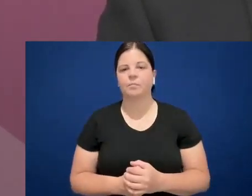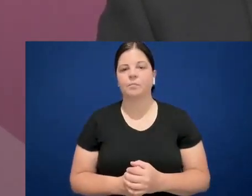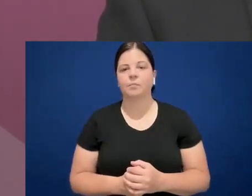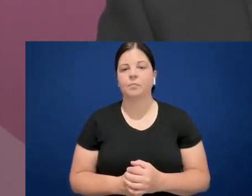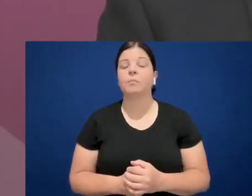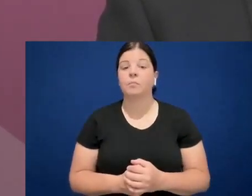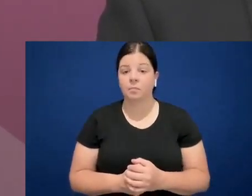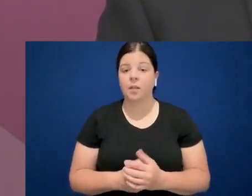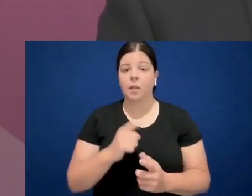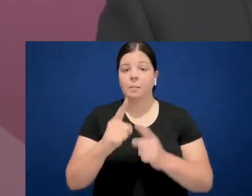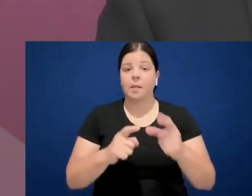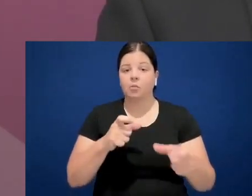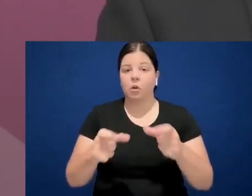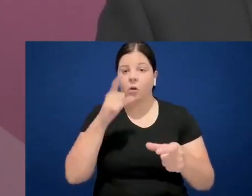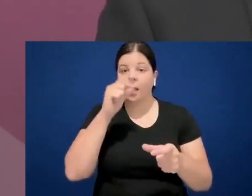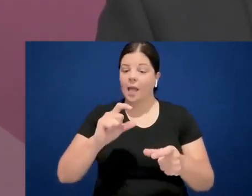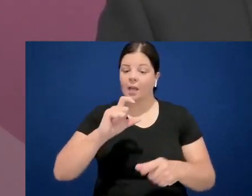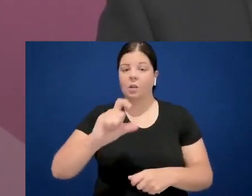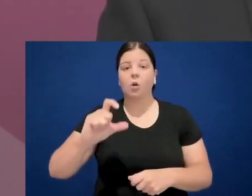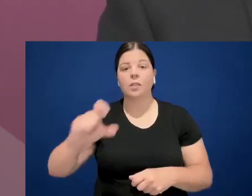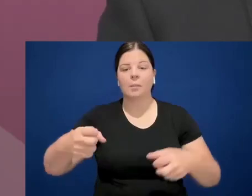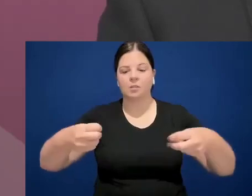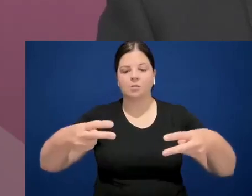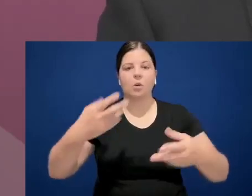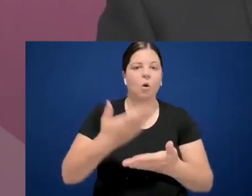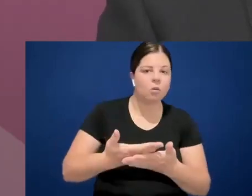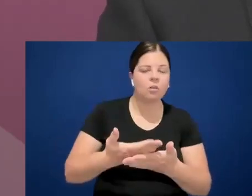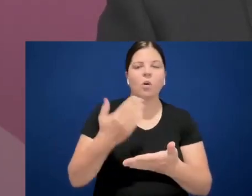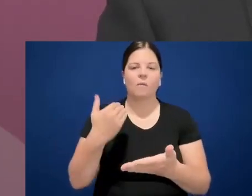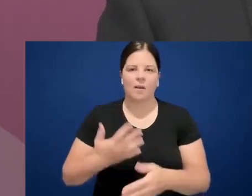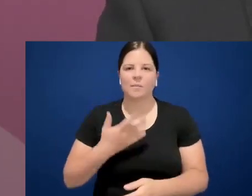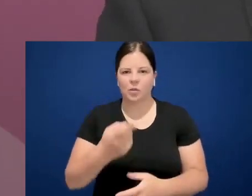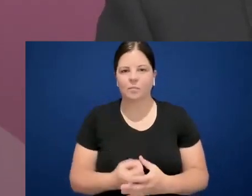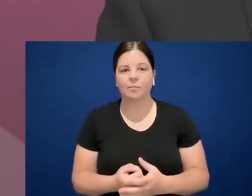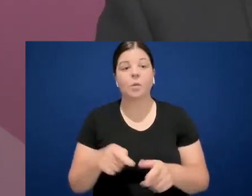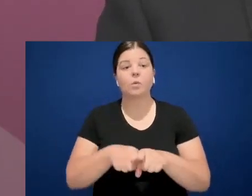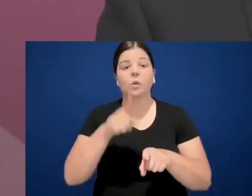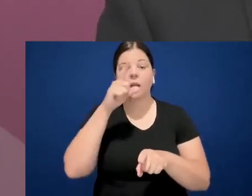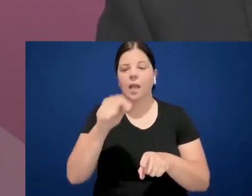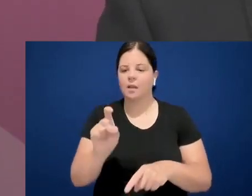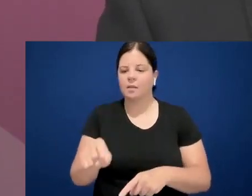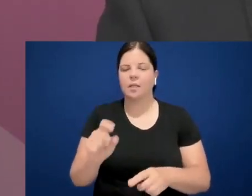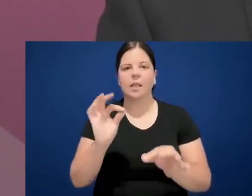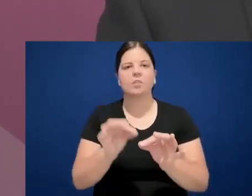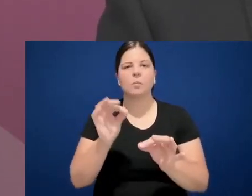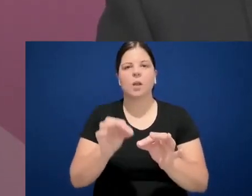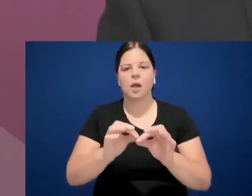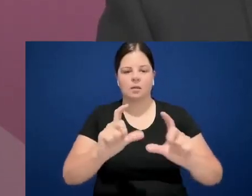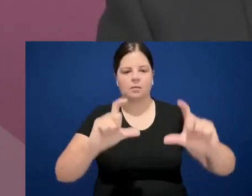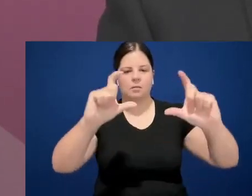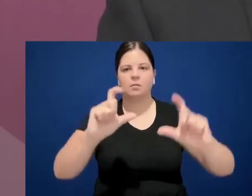meeting controls to turn on closed captions if you'd like this tool. You can also click the interpretation button to see our